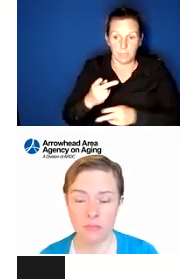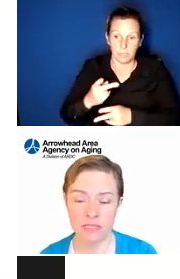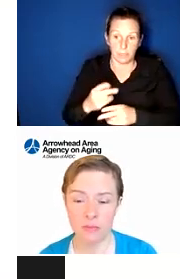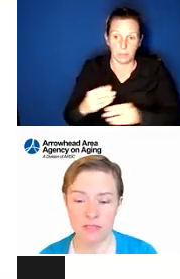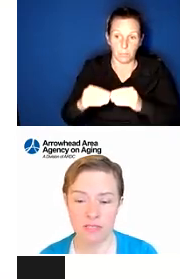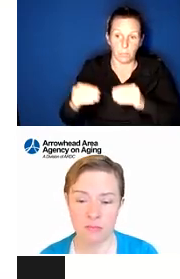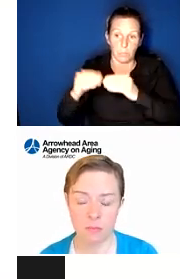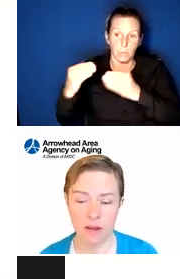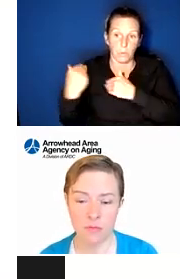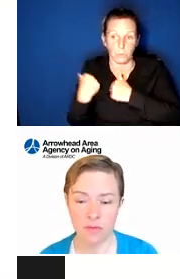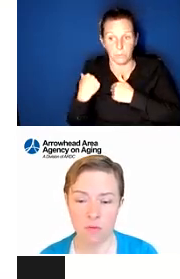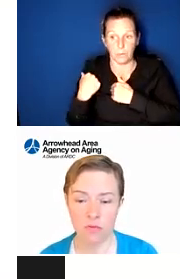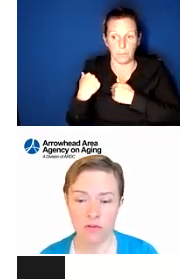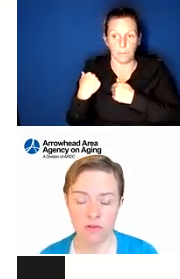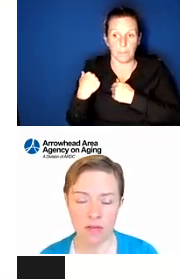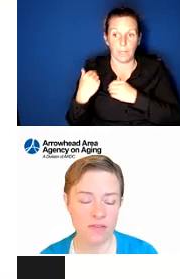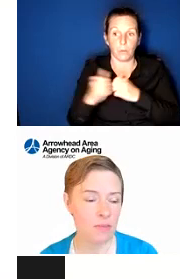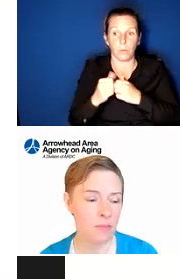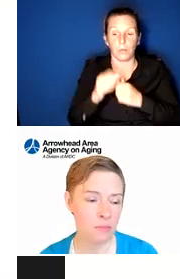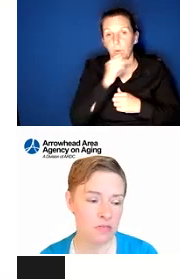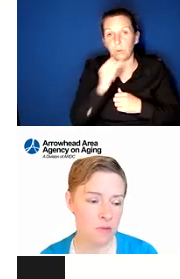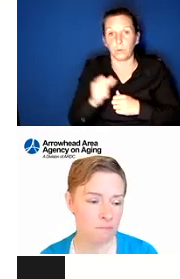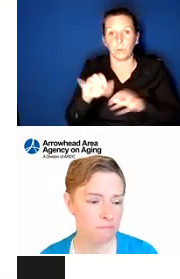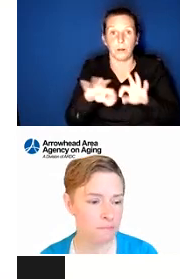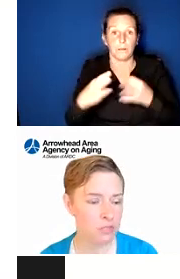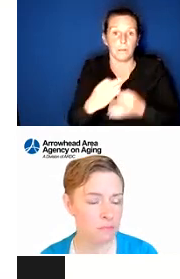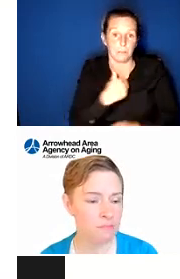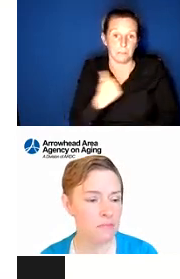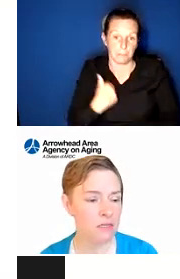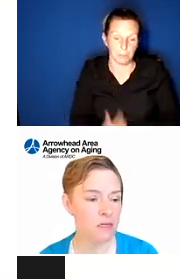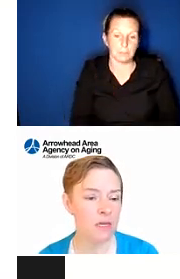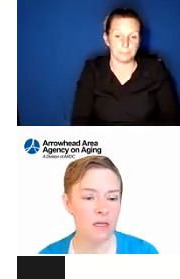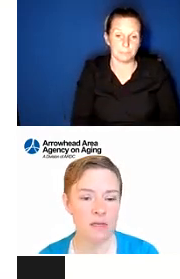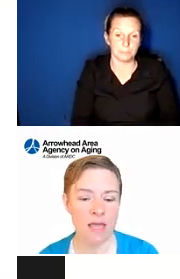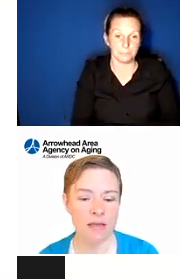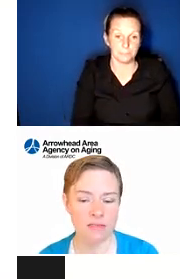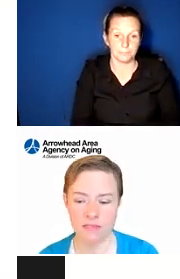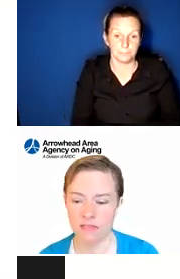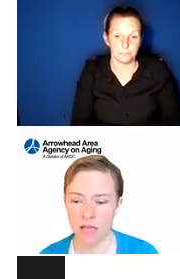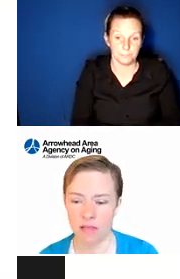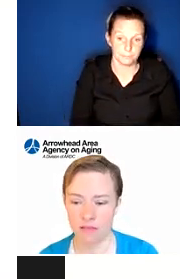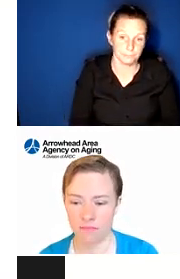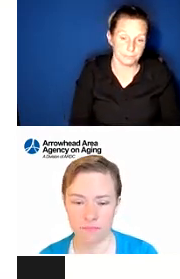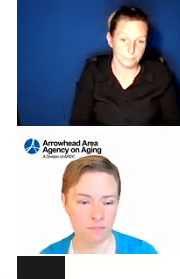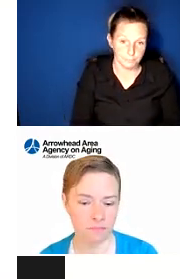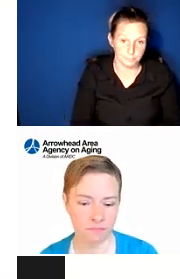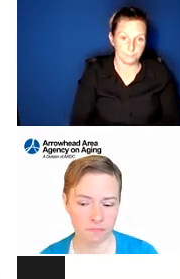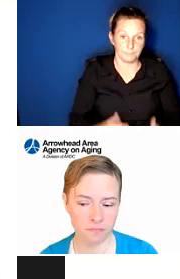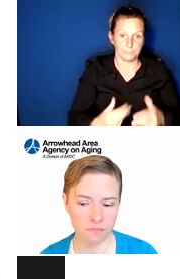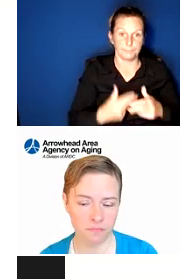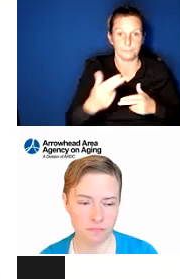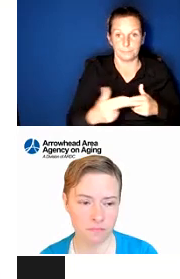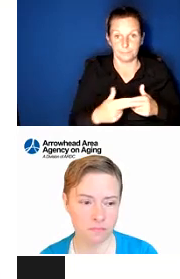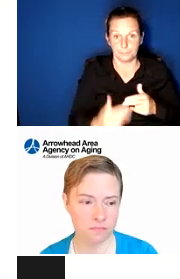and more responsibilities, perhaps with an older family member as well. So, next slide.